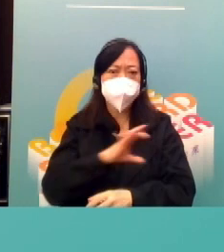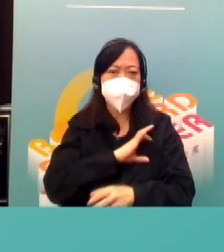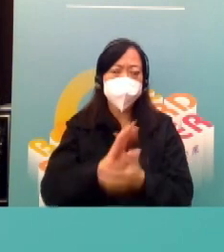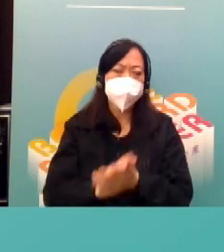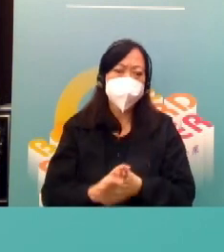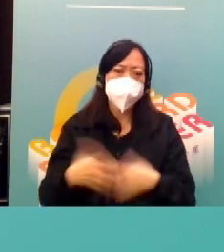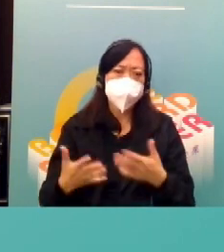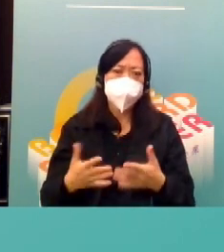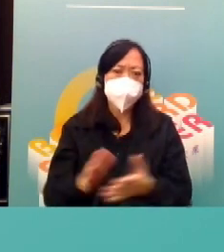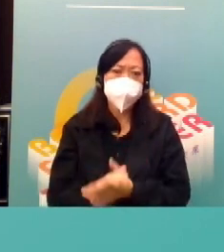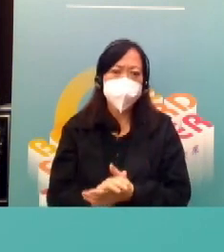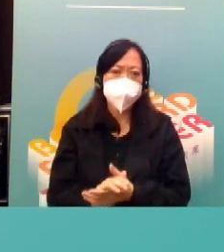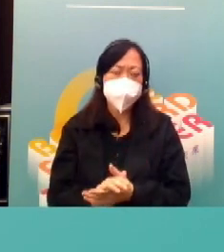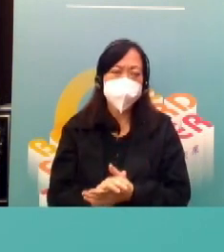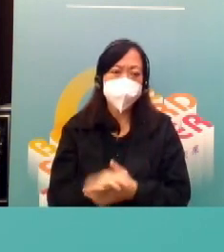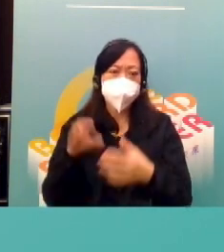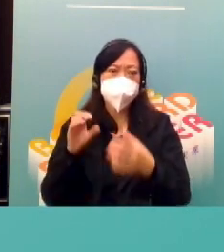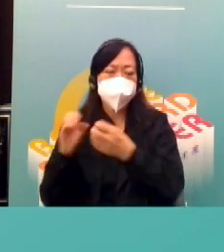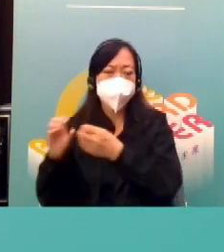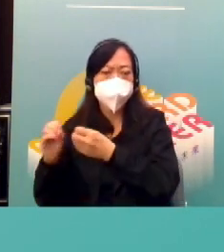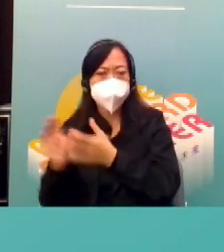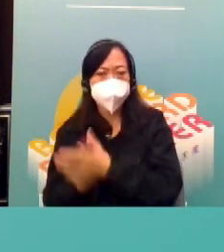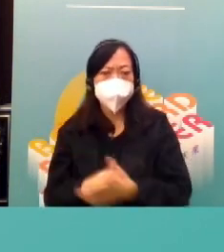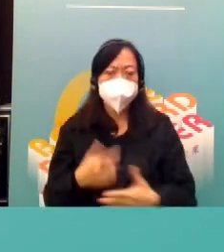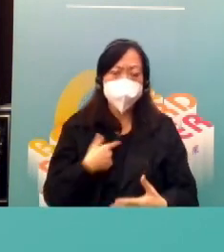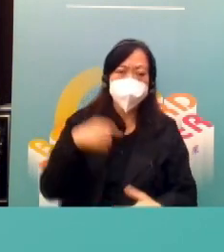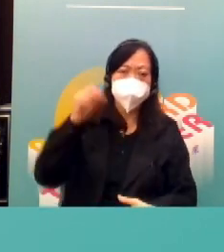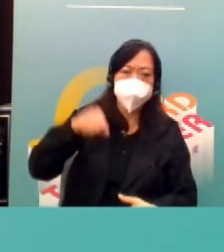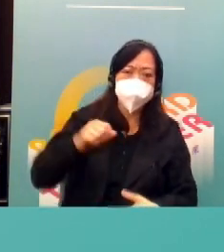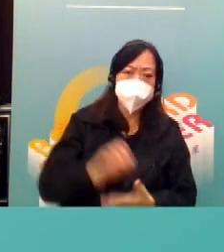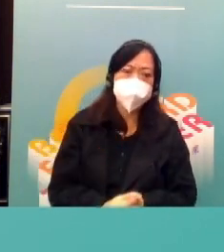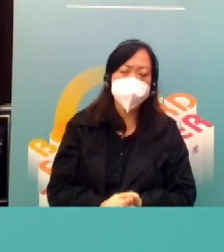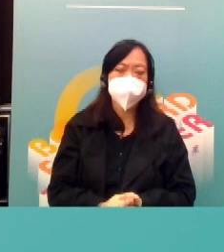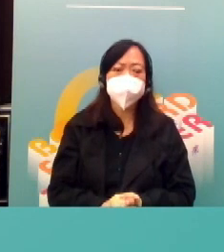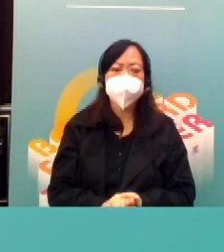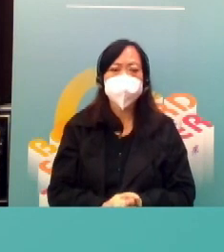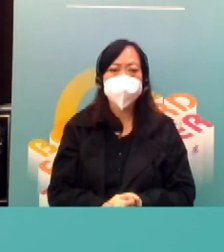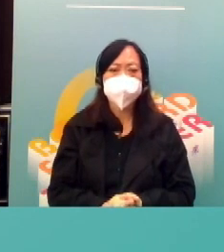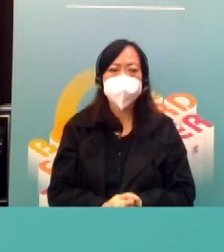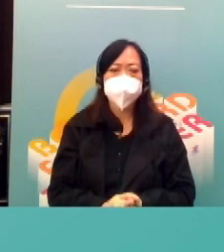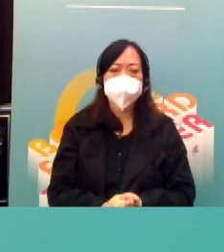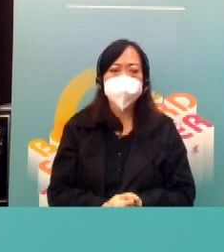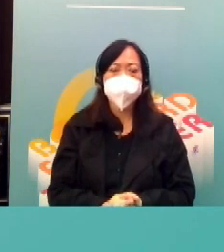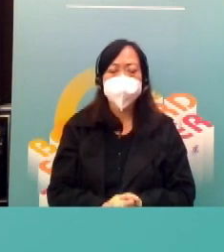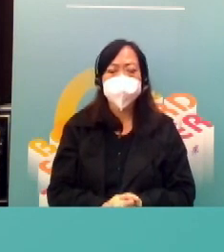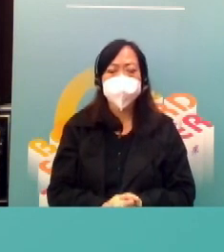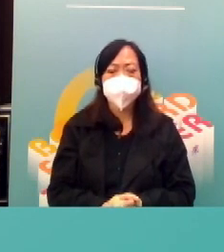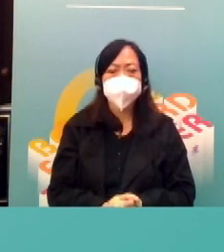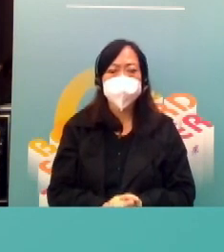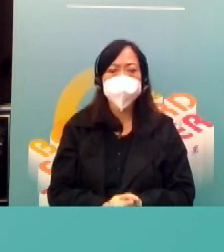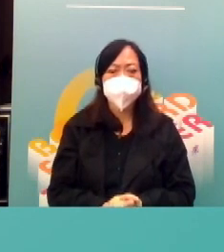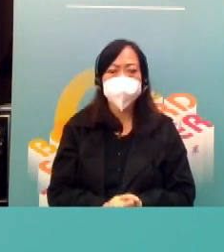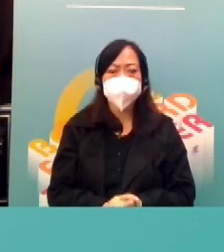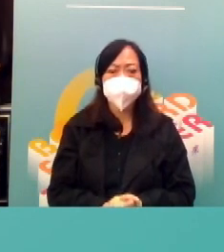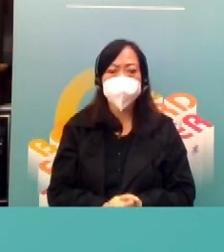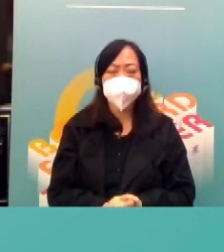being left out, I quite agree. And my whole career I've focused on, I'm not a social entrepreneur, but I've always focused on